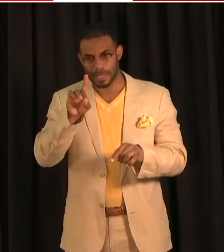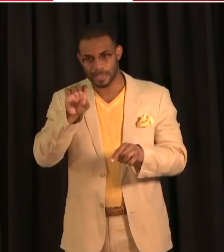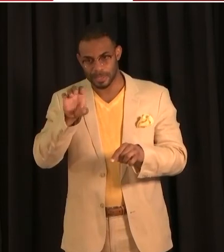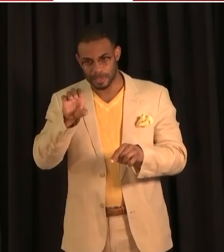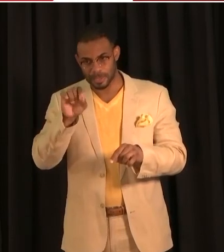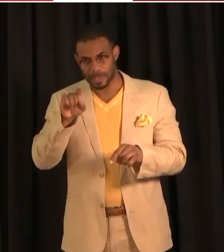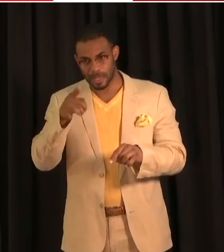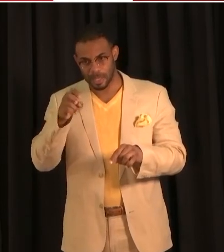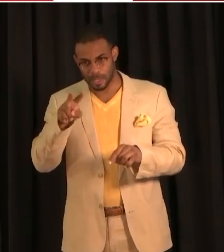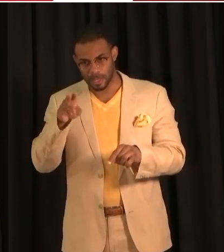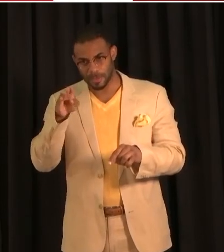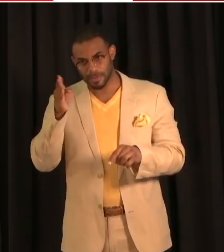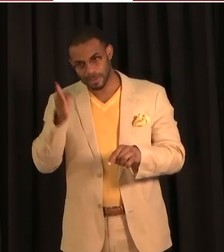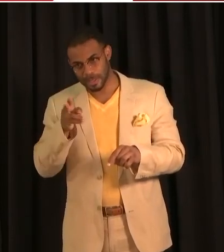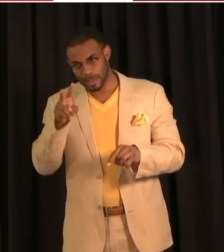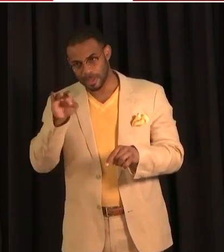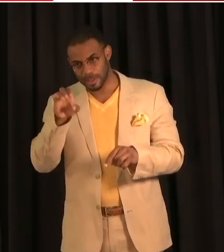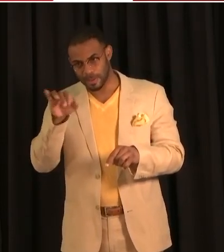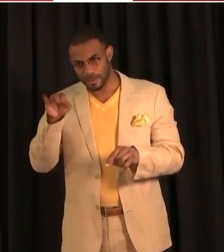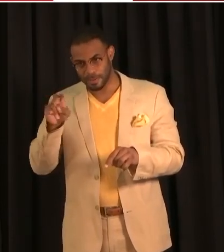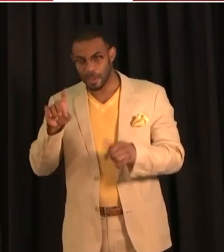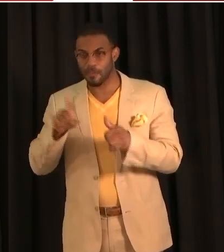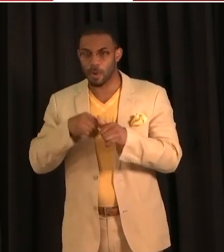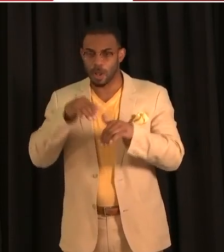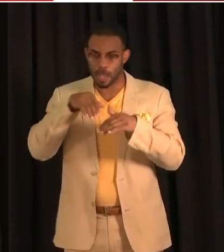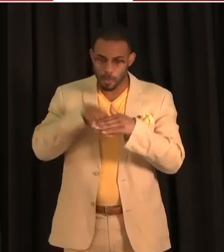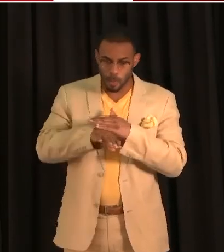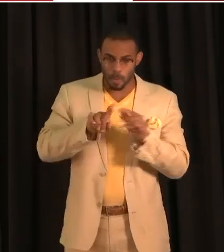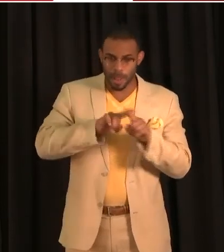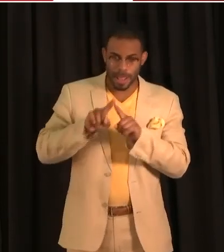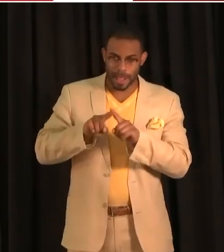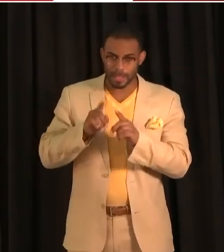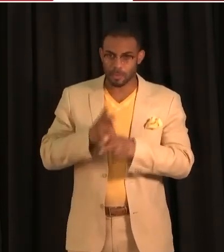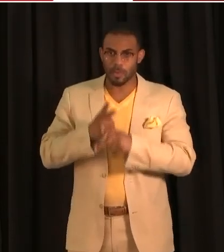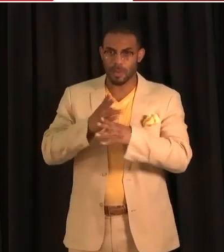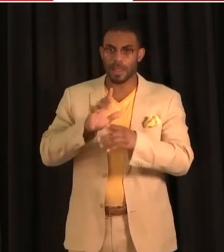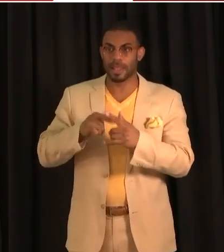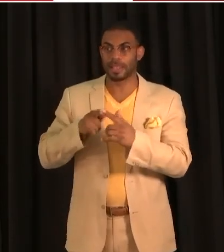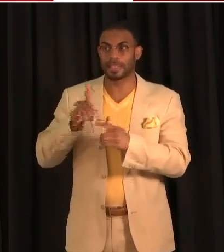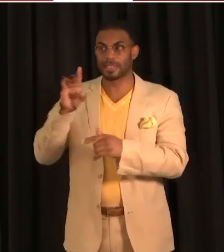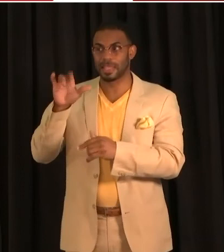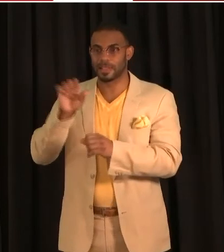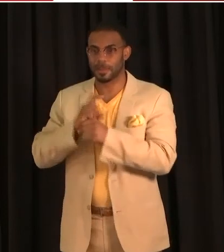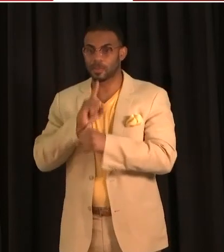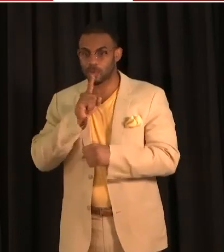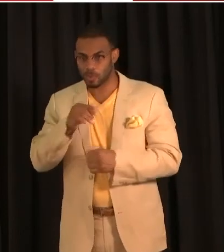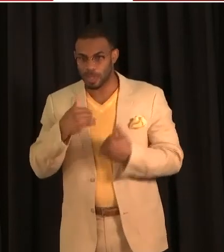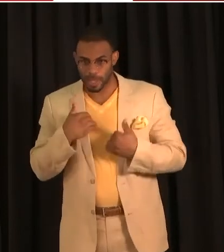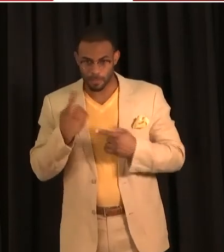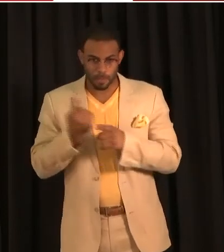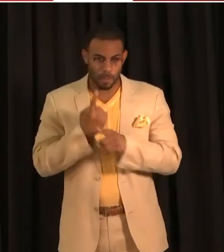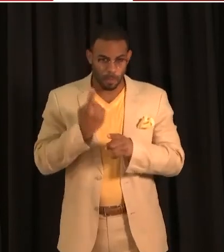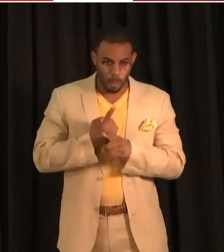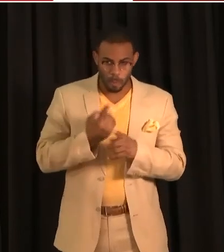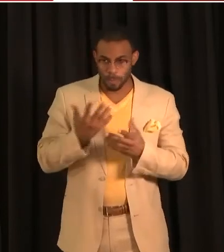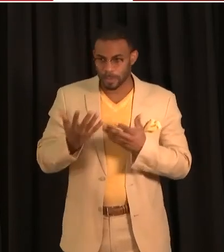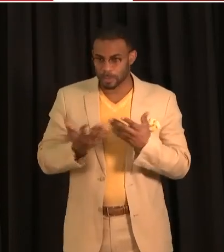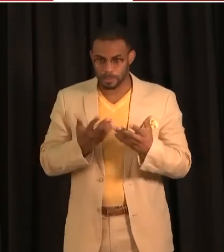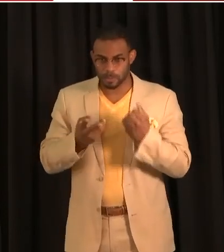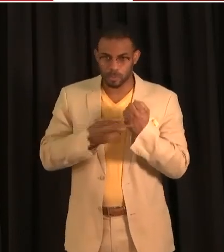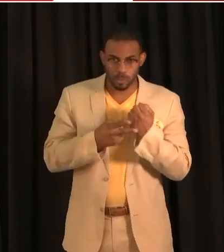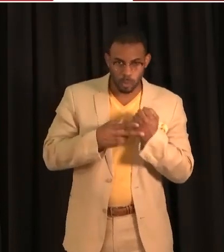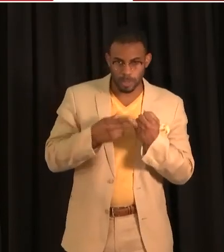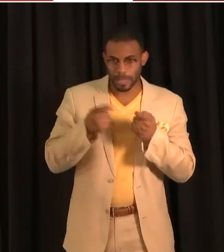coronavirus.dc.gov/vaccine, the first step of that is enrolling as a pandemic provider, and then the district has to ensure that you have the